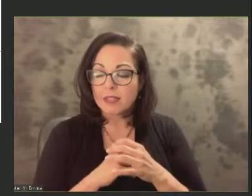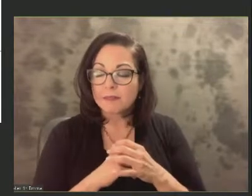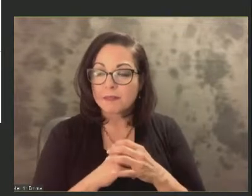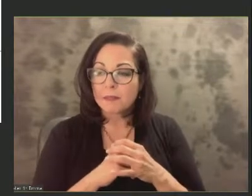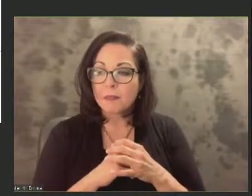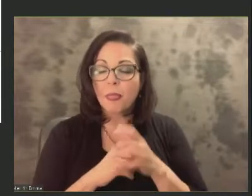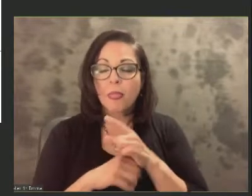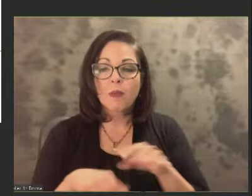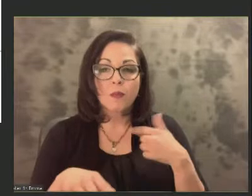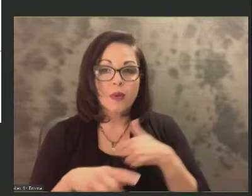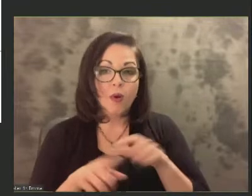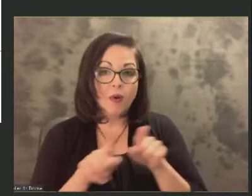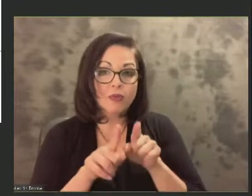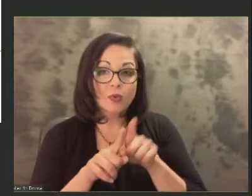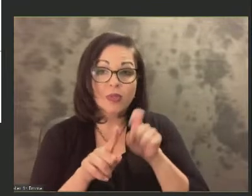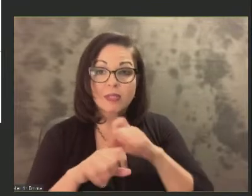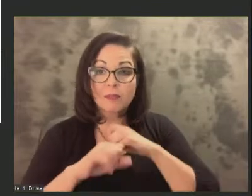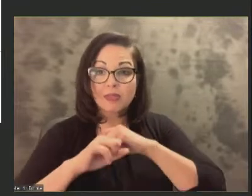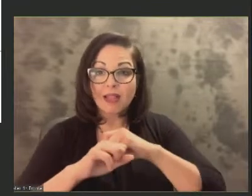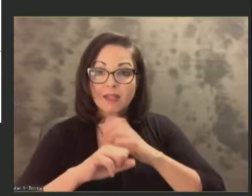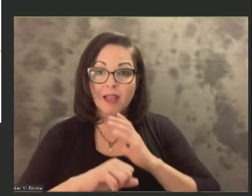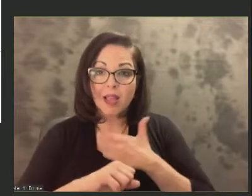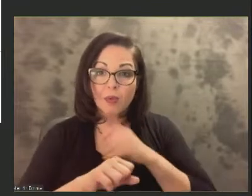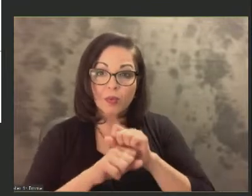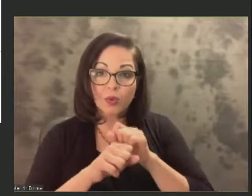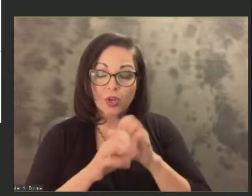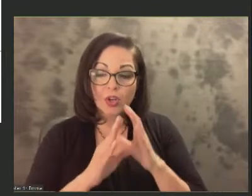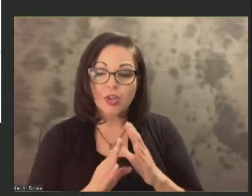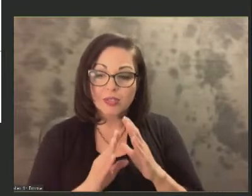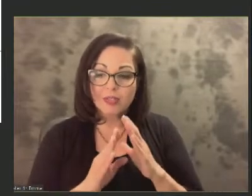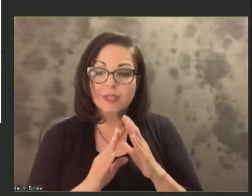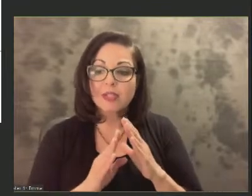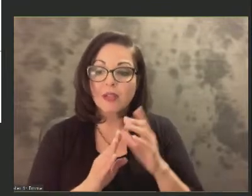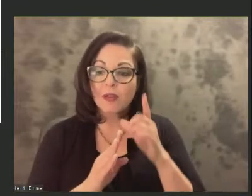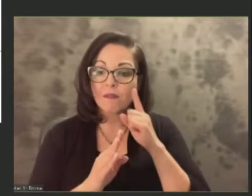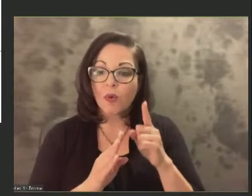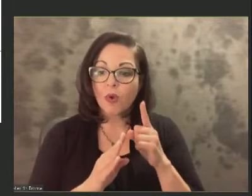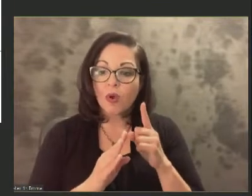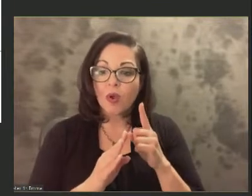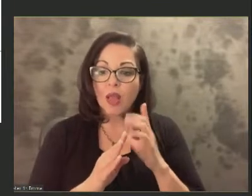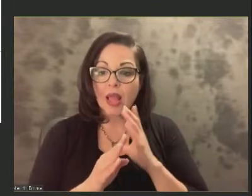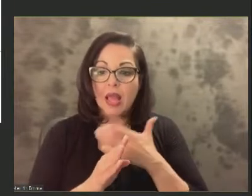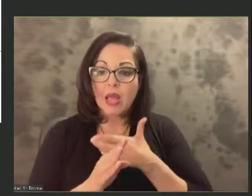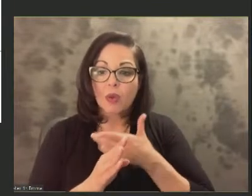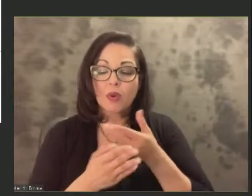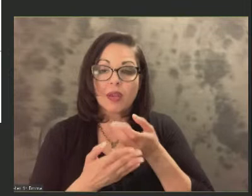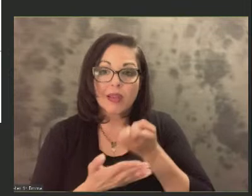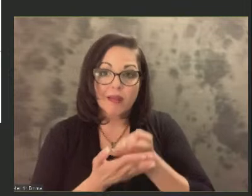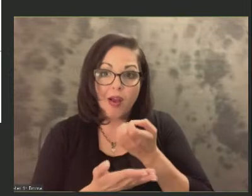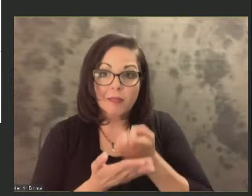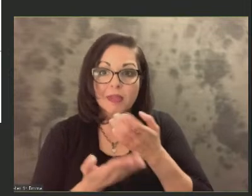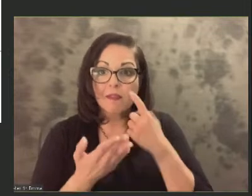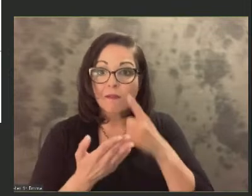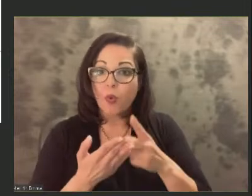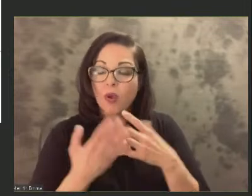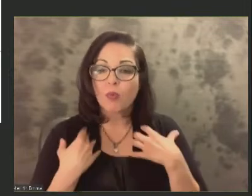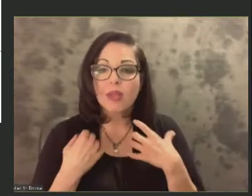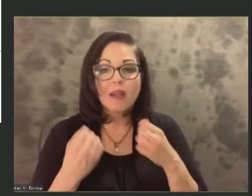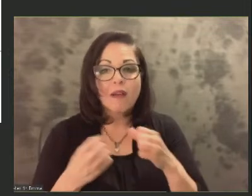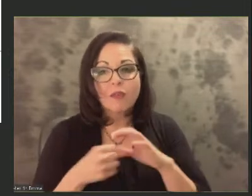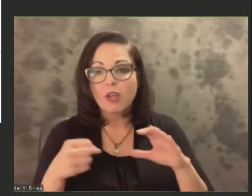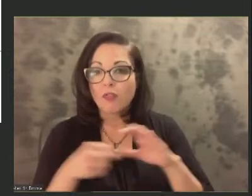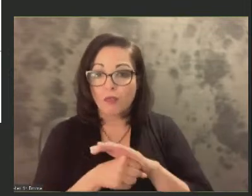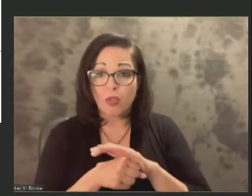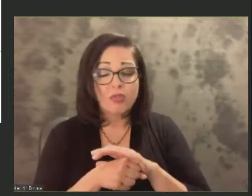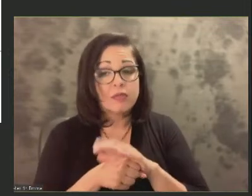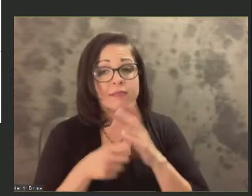We also need to really protect our workers in order for our economy and our communities to recover fully, right?